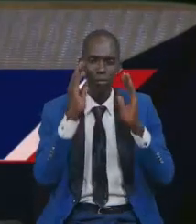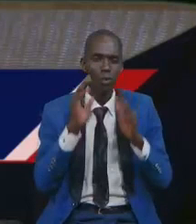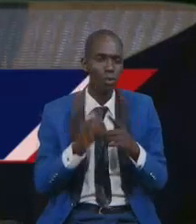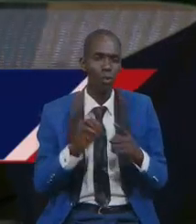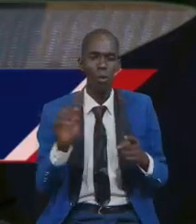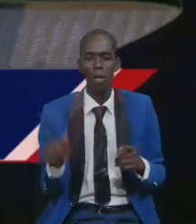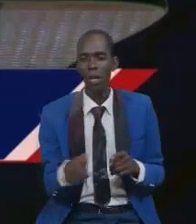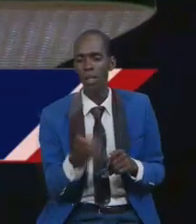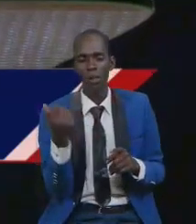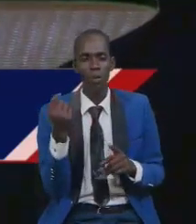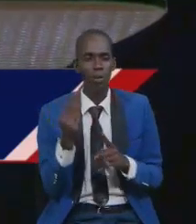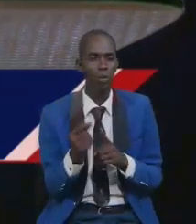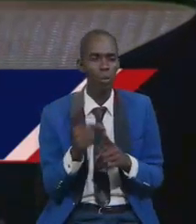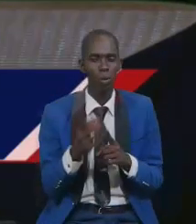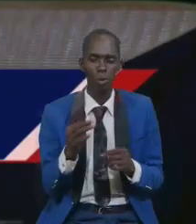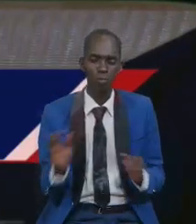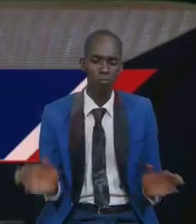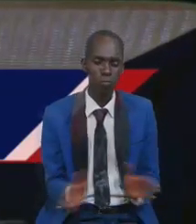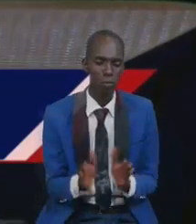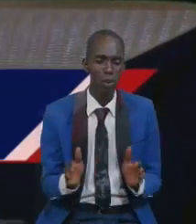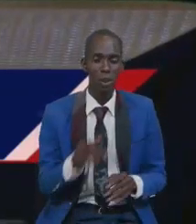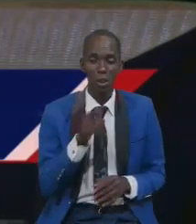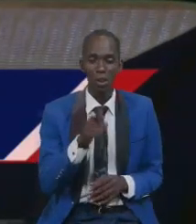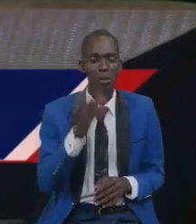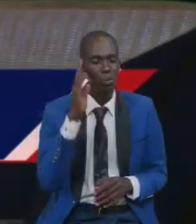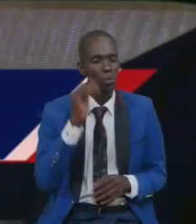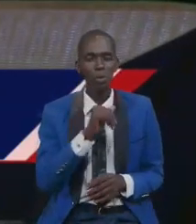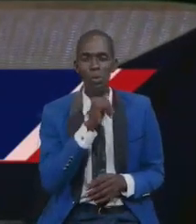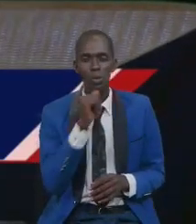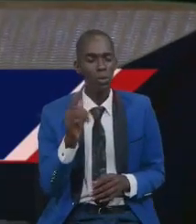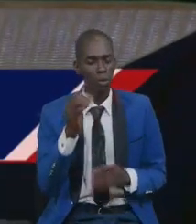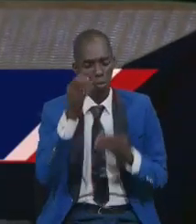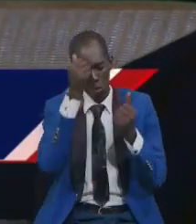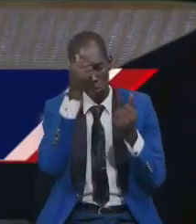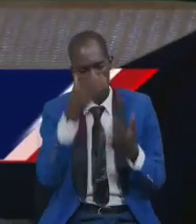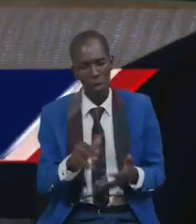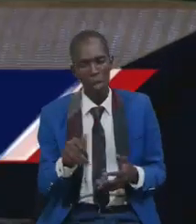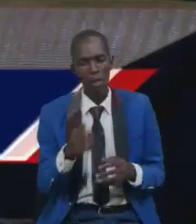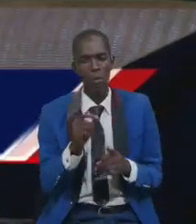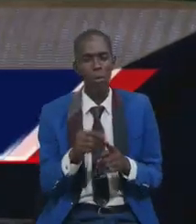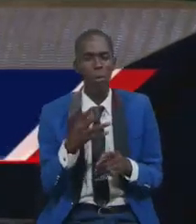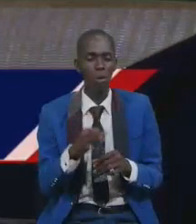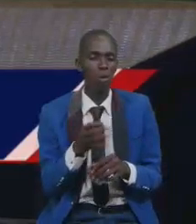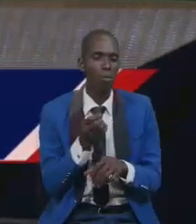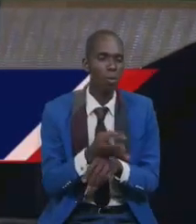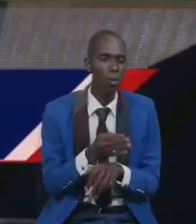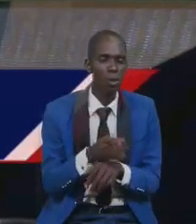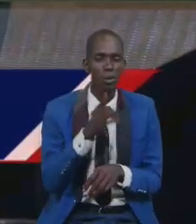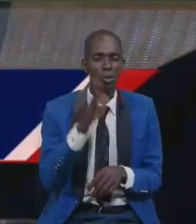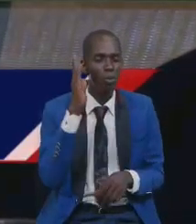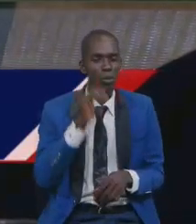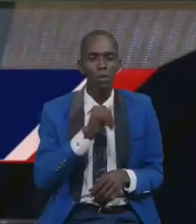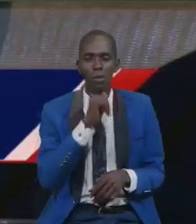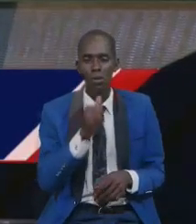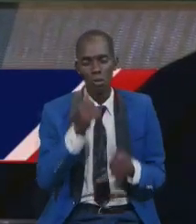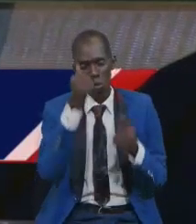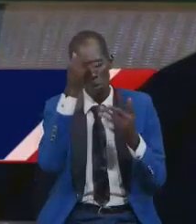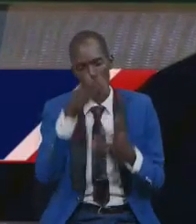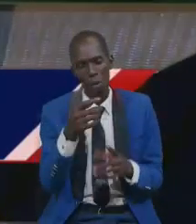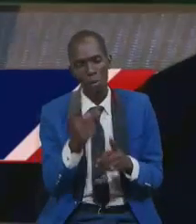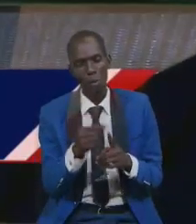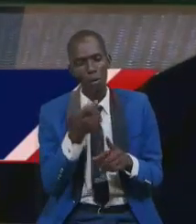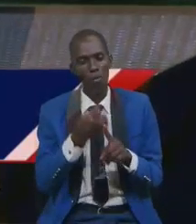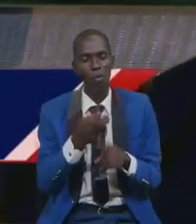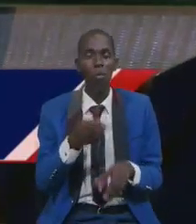exhortation. She will not listen to any counseling. She will not listen to the message from on high that she